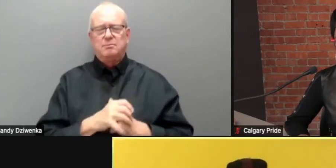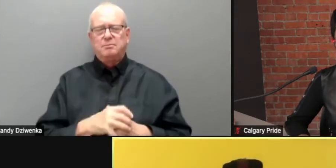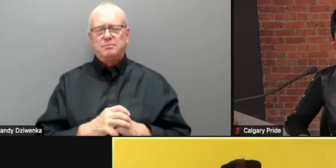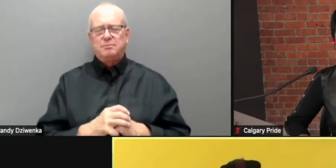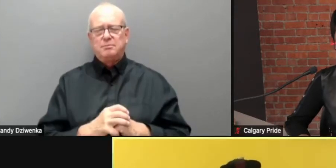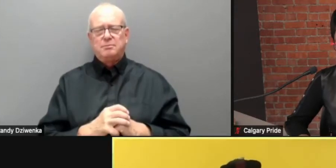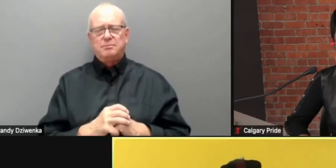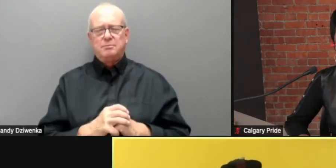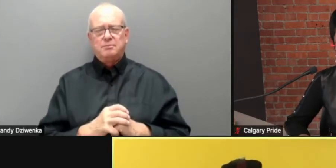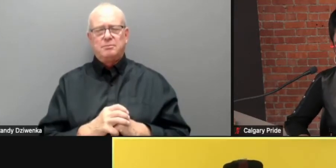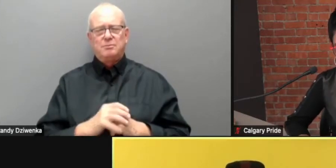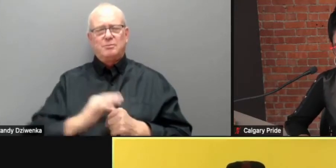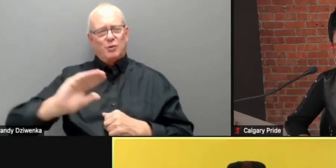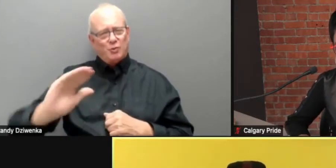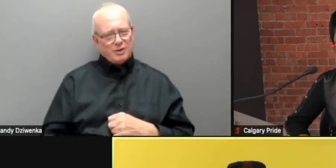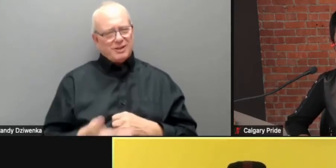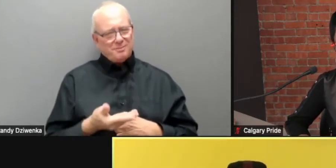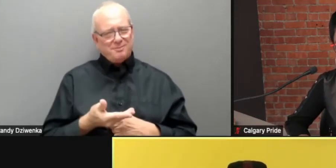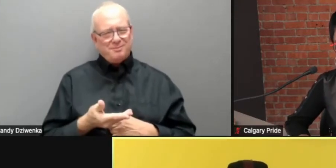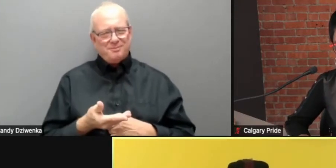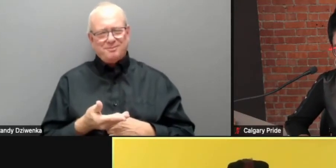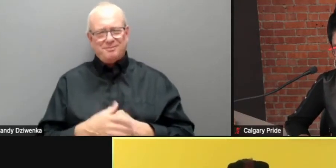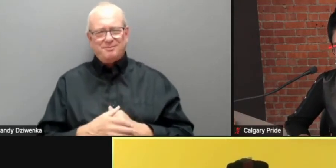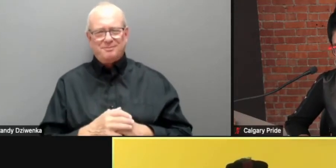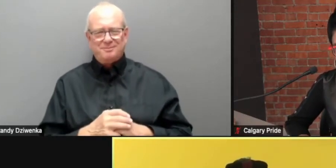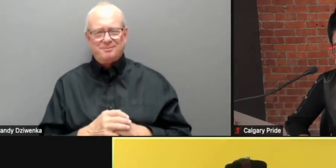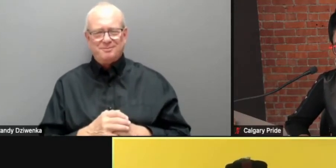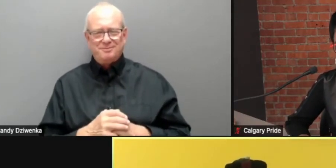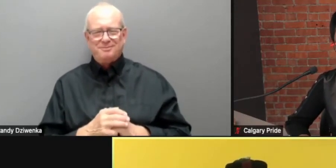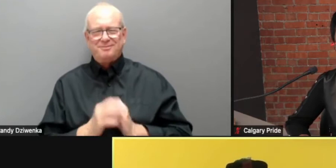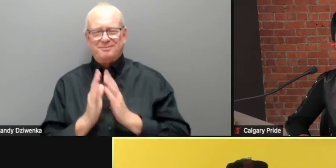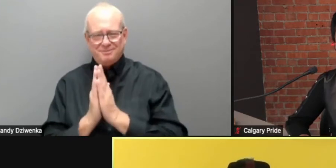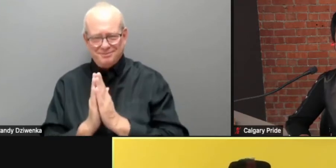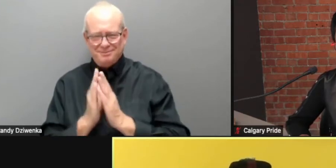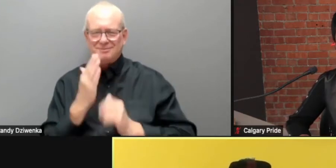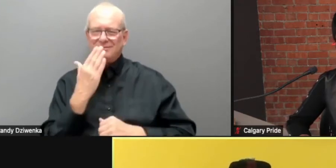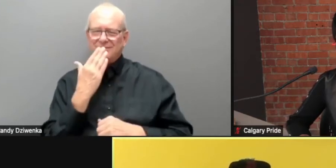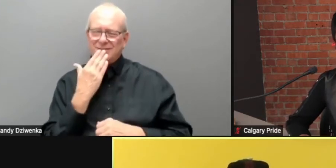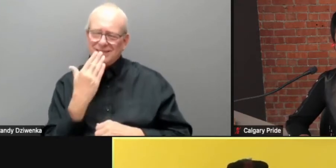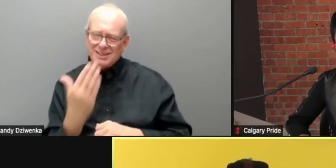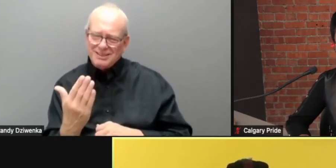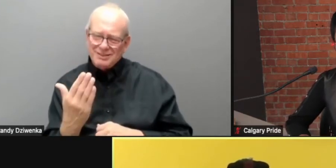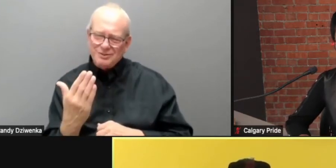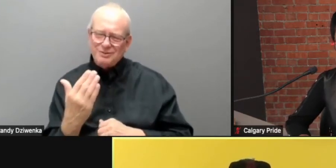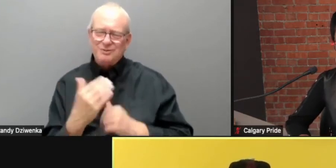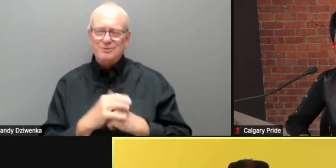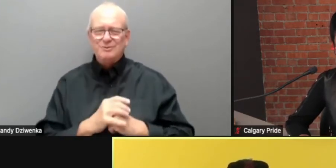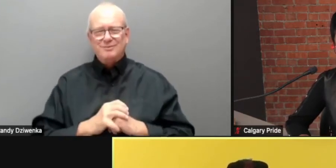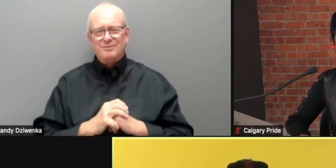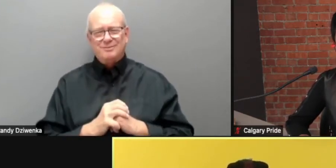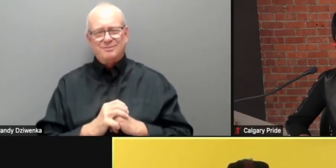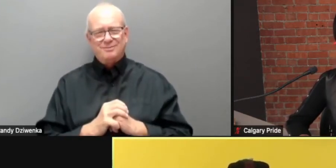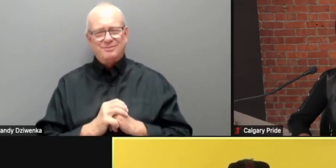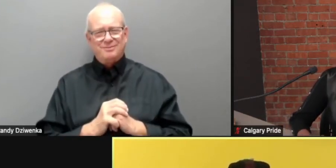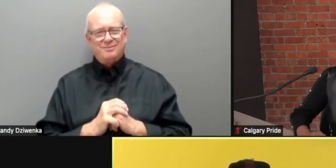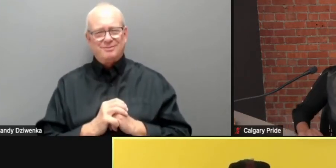Yeah, thank you, Hasina, for inviting me for the Calgary Pride event. I'm so happy to be